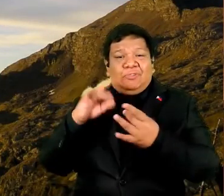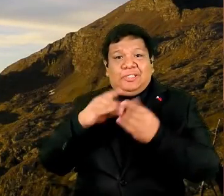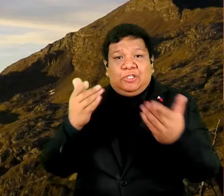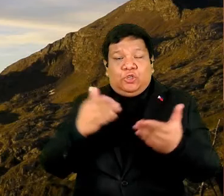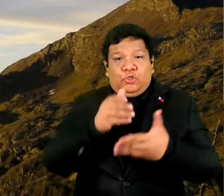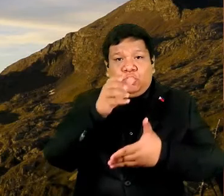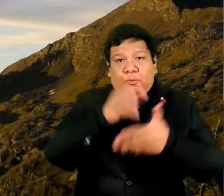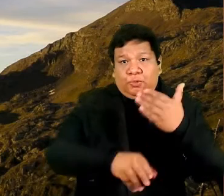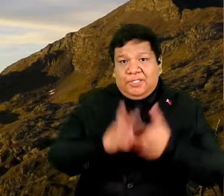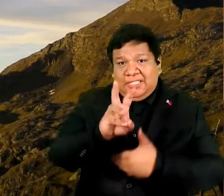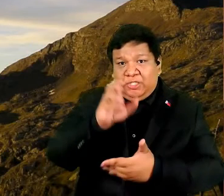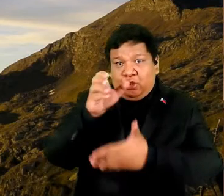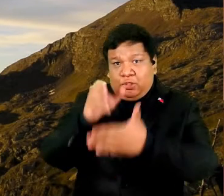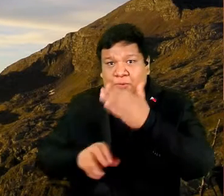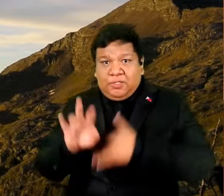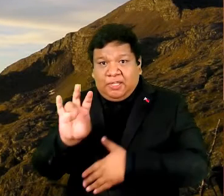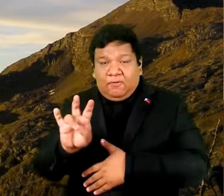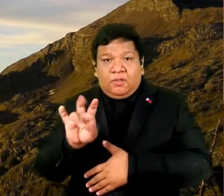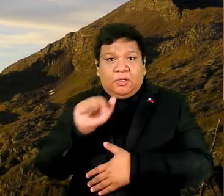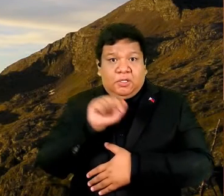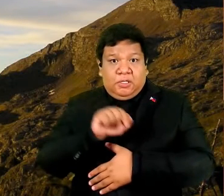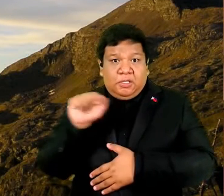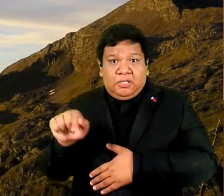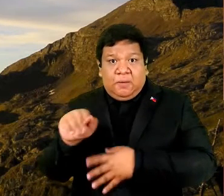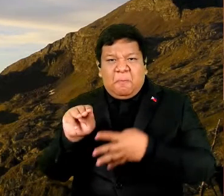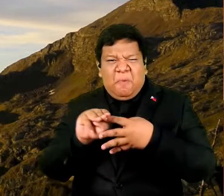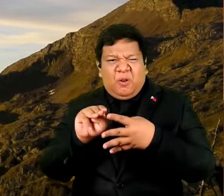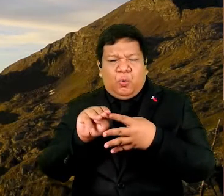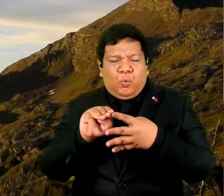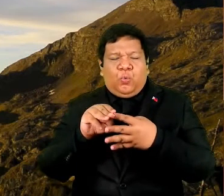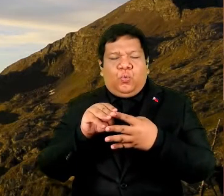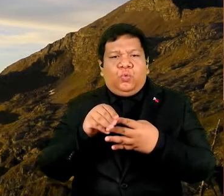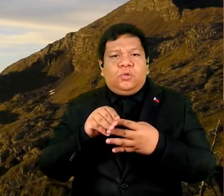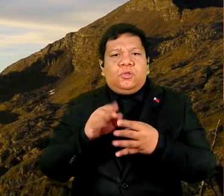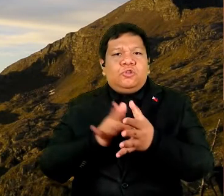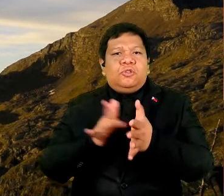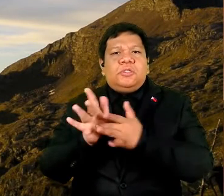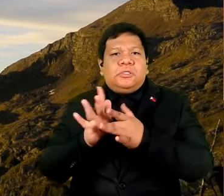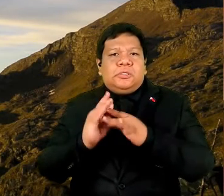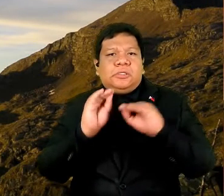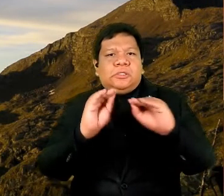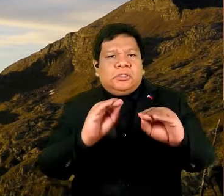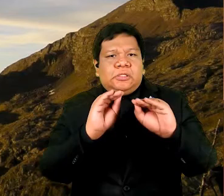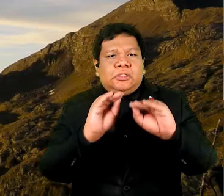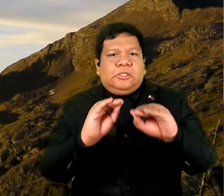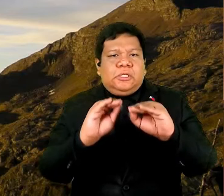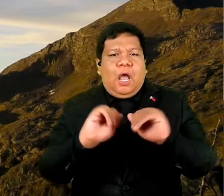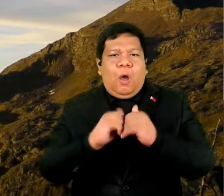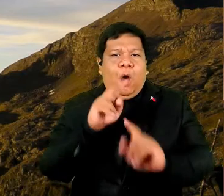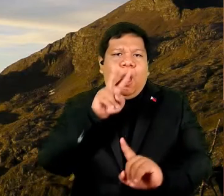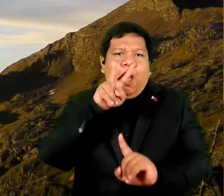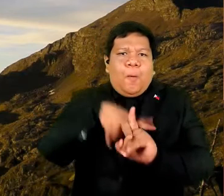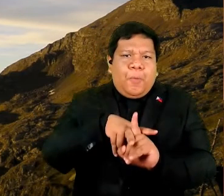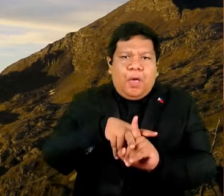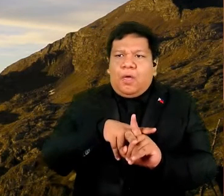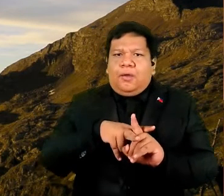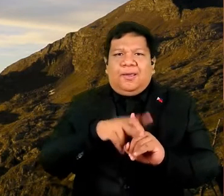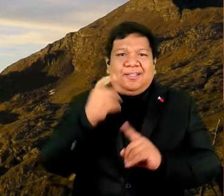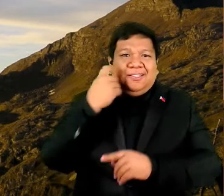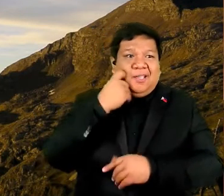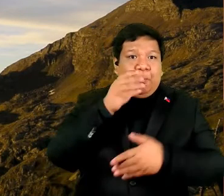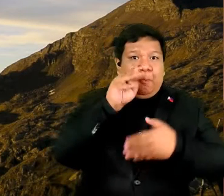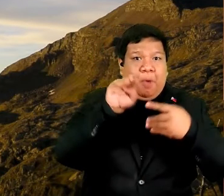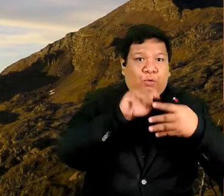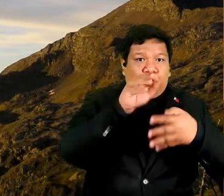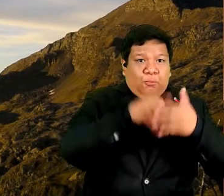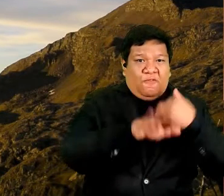here in chapters 6 and 7 of Matthew, dito po tinuro ng ating Panginoong Jesus ang application sa kanyang itinuro